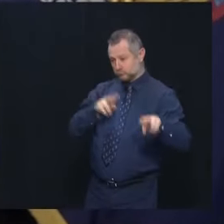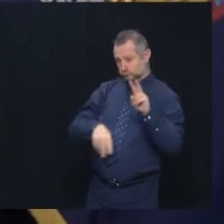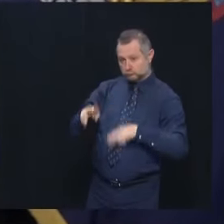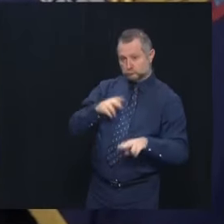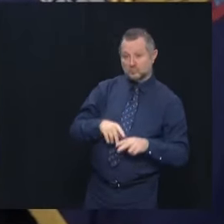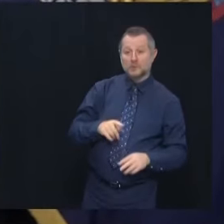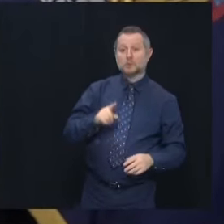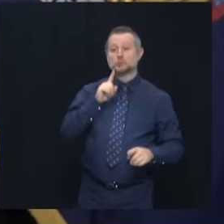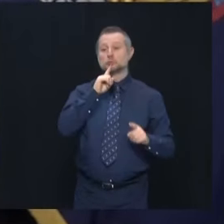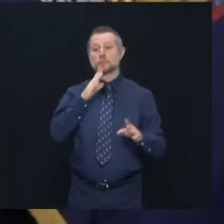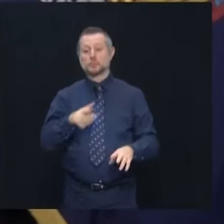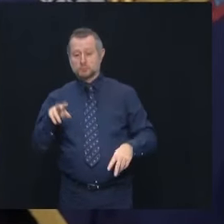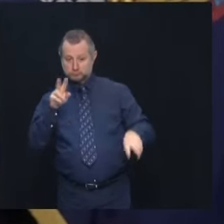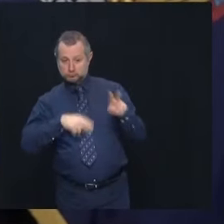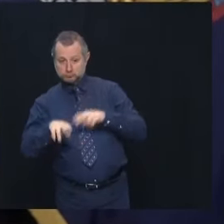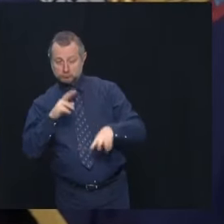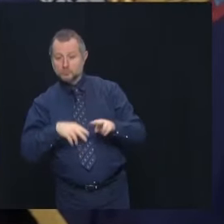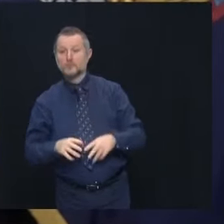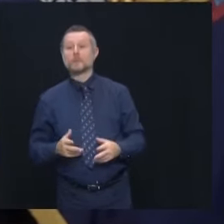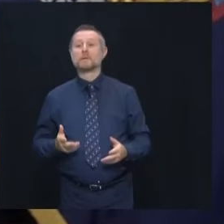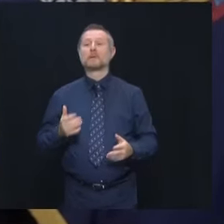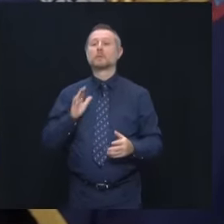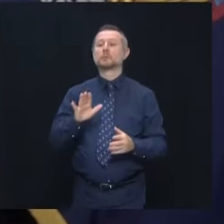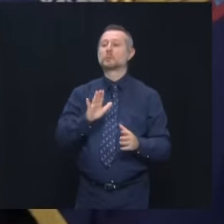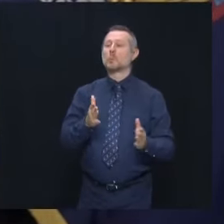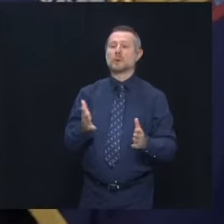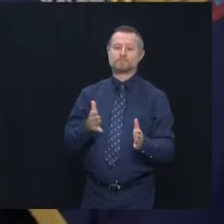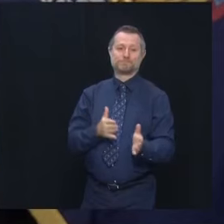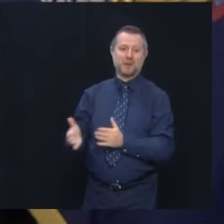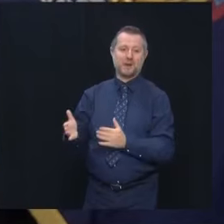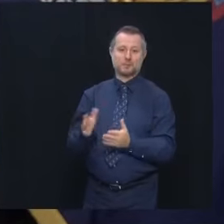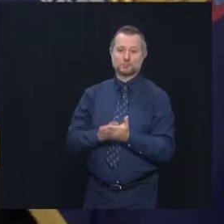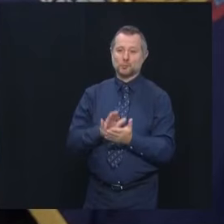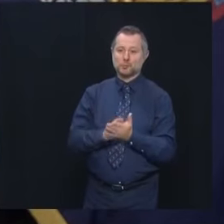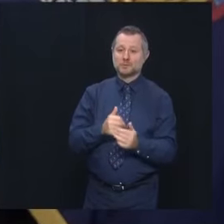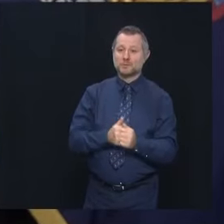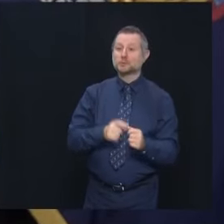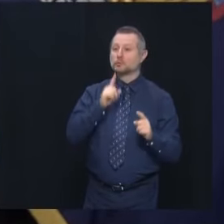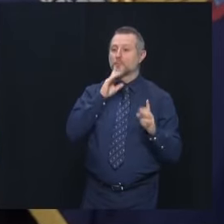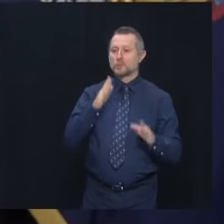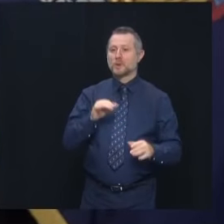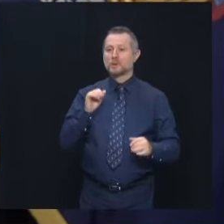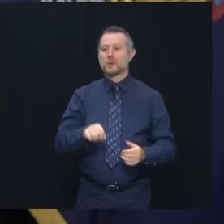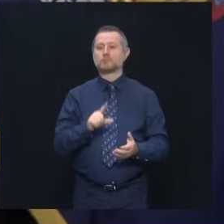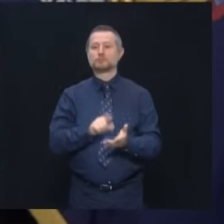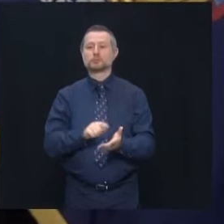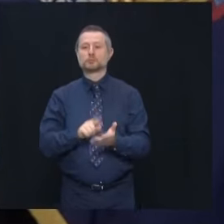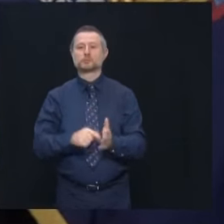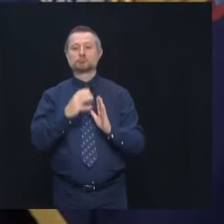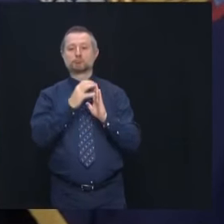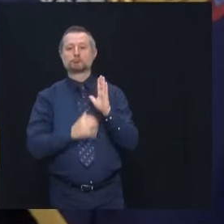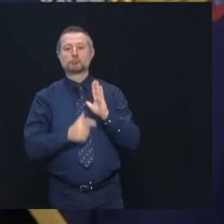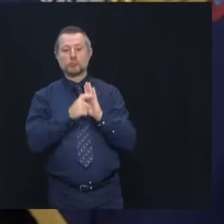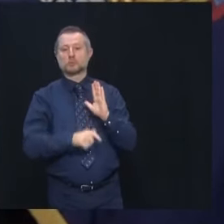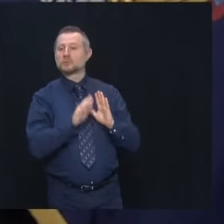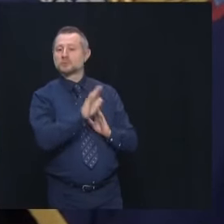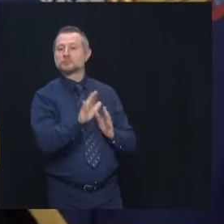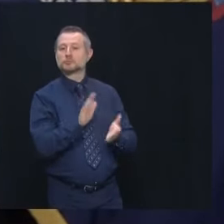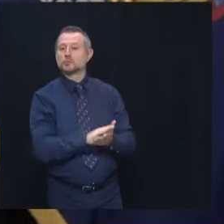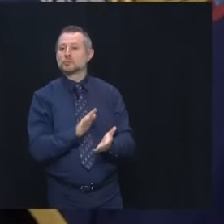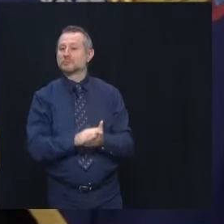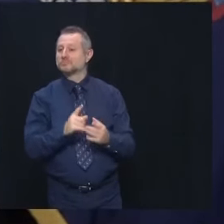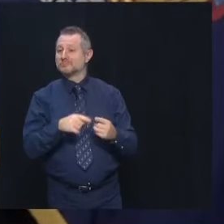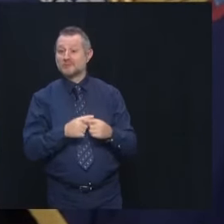reporters read the plan and report on the plan. And if a savvy